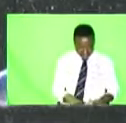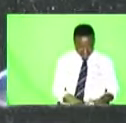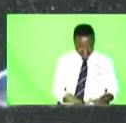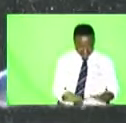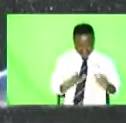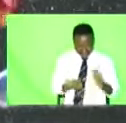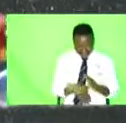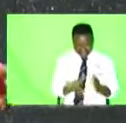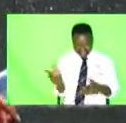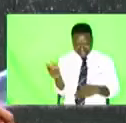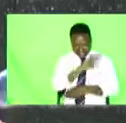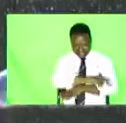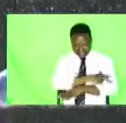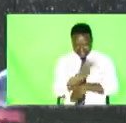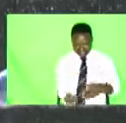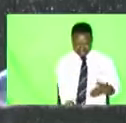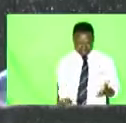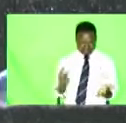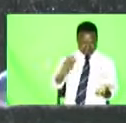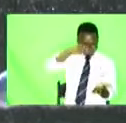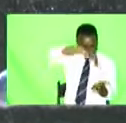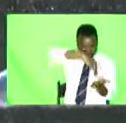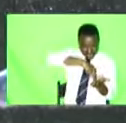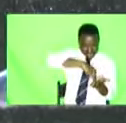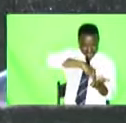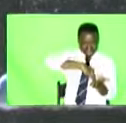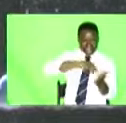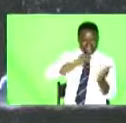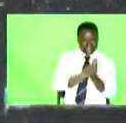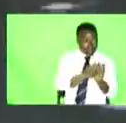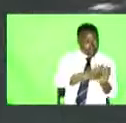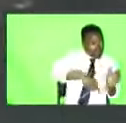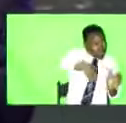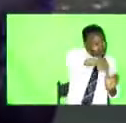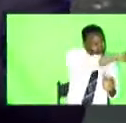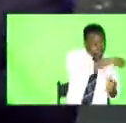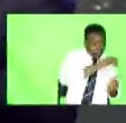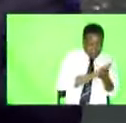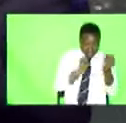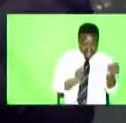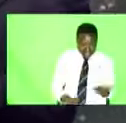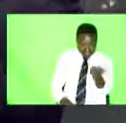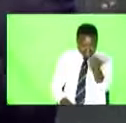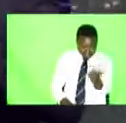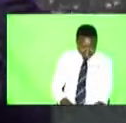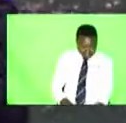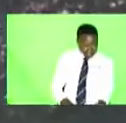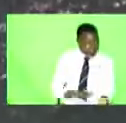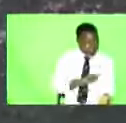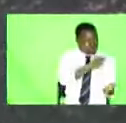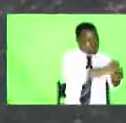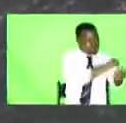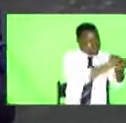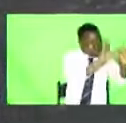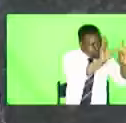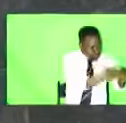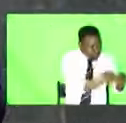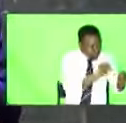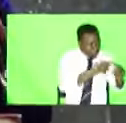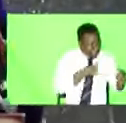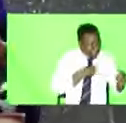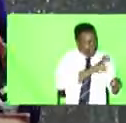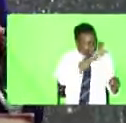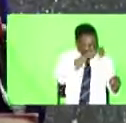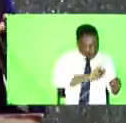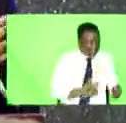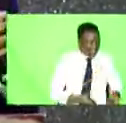was raised on the third day. And whosoever believes in him will not perish but have eternal